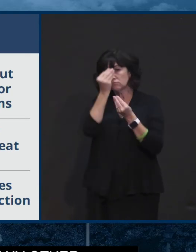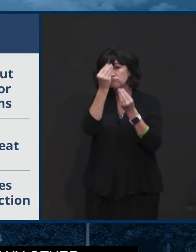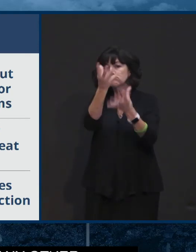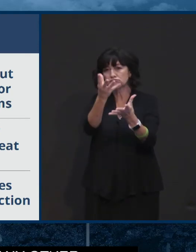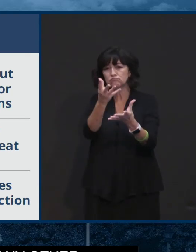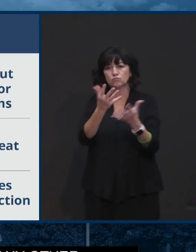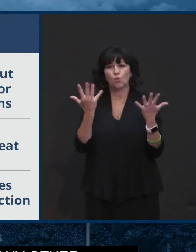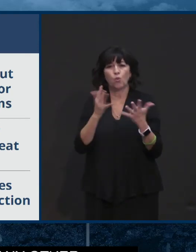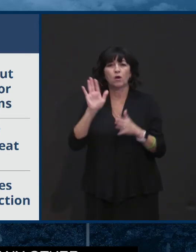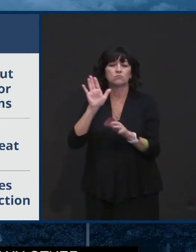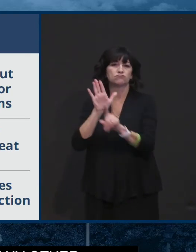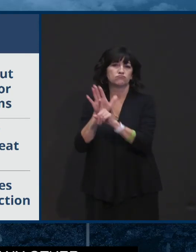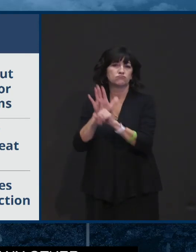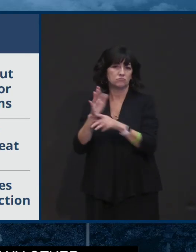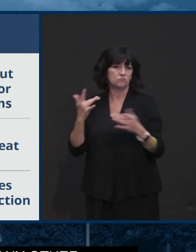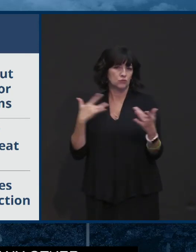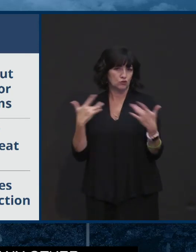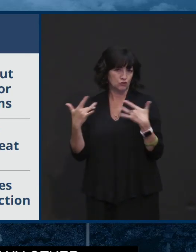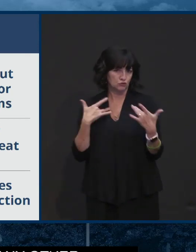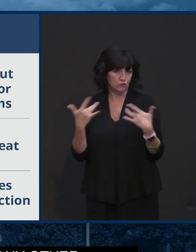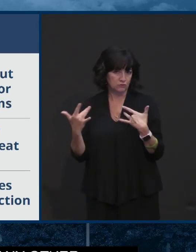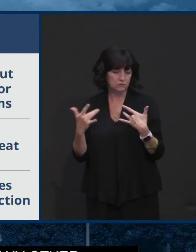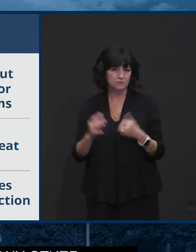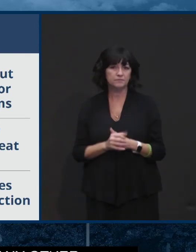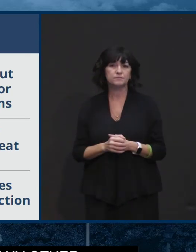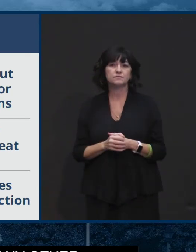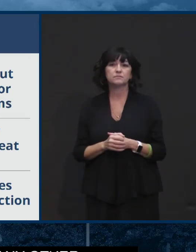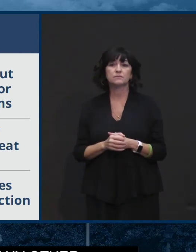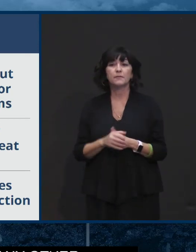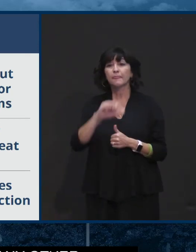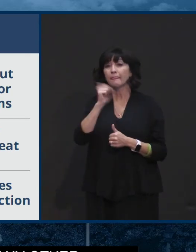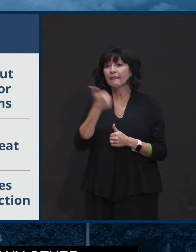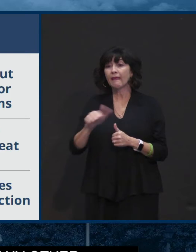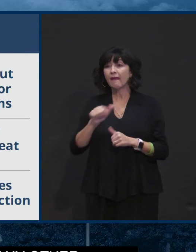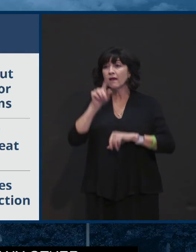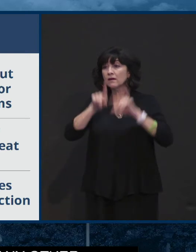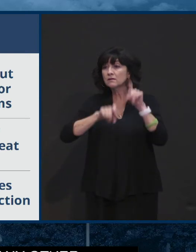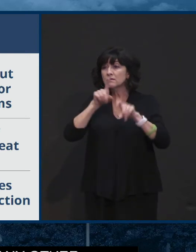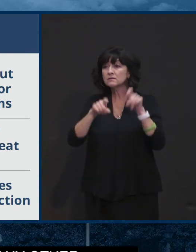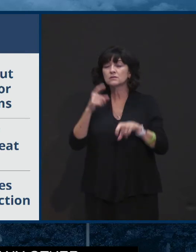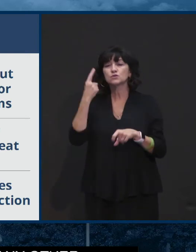302-739-4277. Media should direct election inquiries to